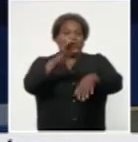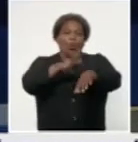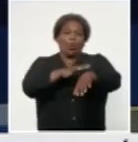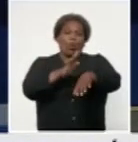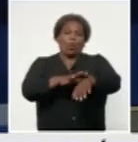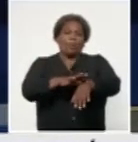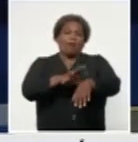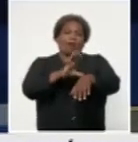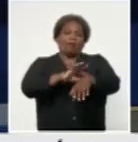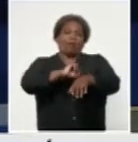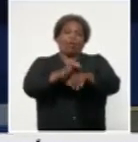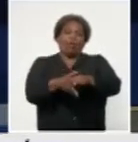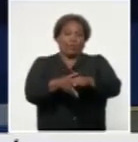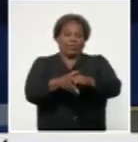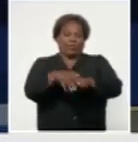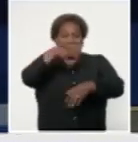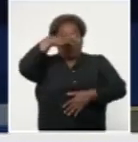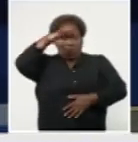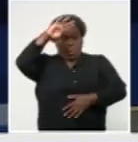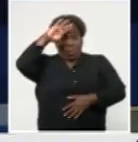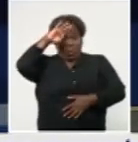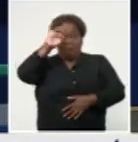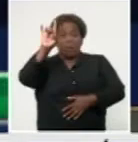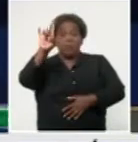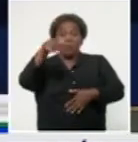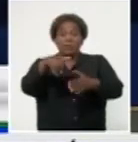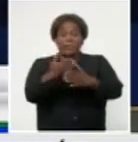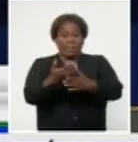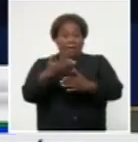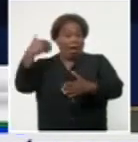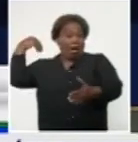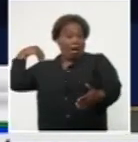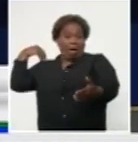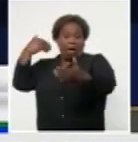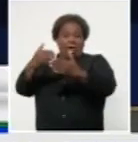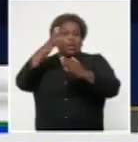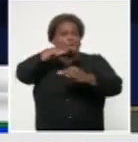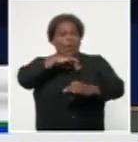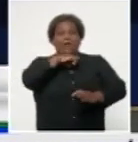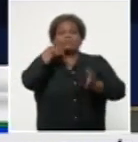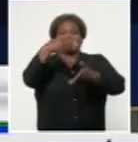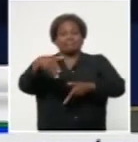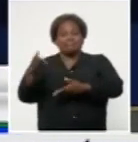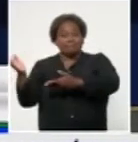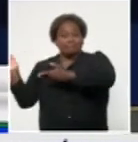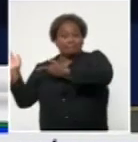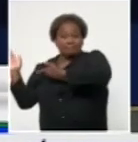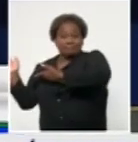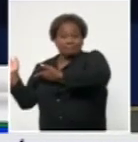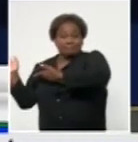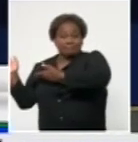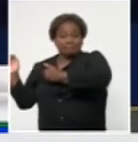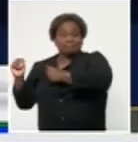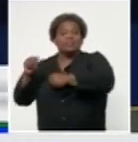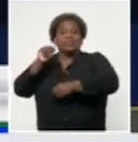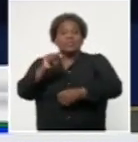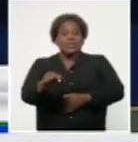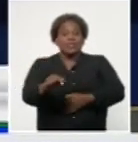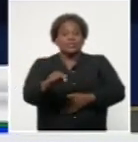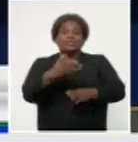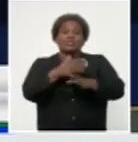3.61%. With this rate, Cuba occupies the 21st place among the countries of the